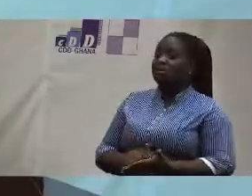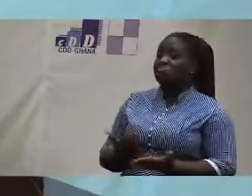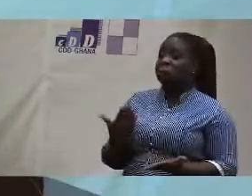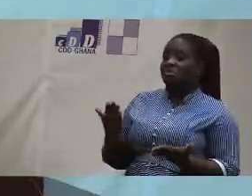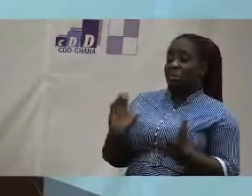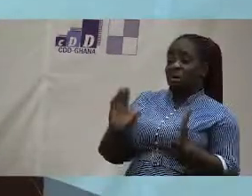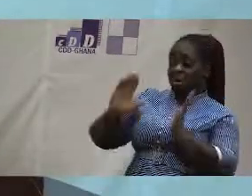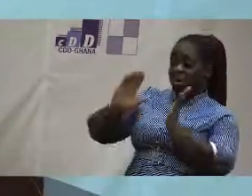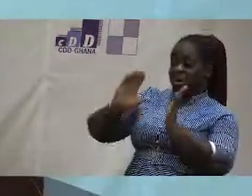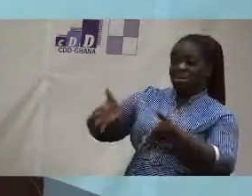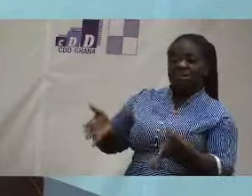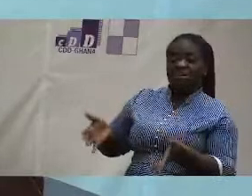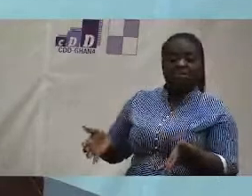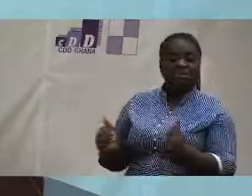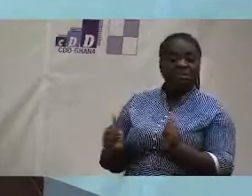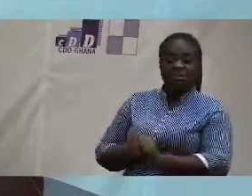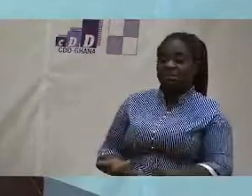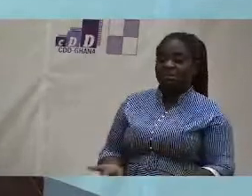live with,